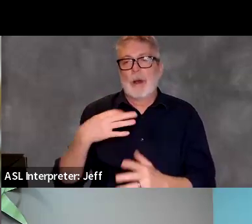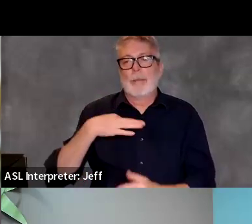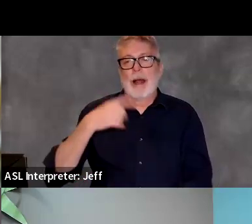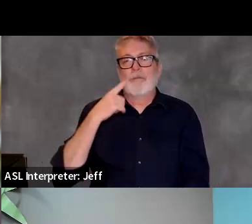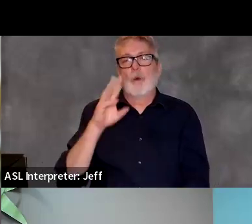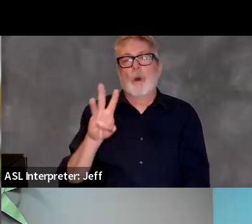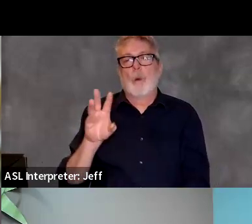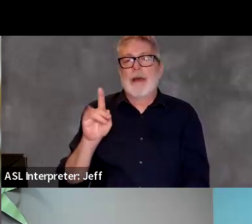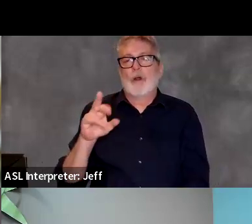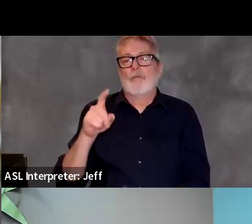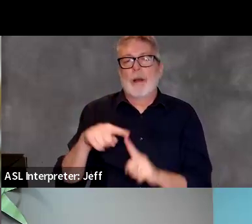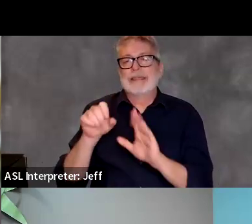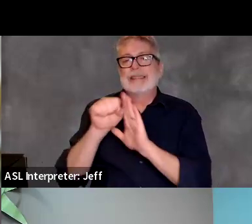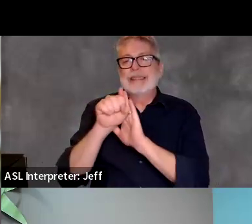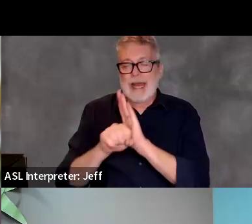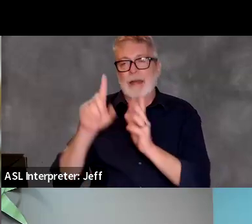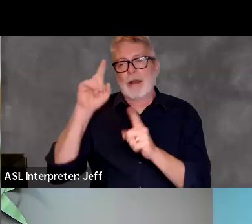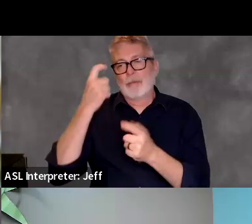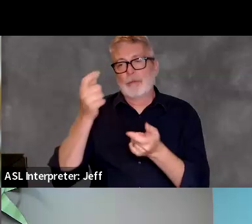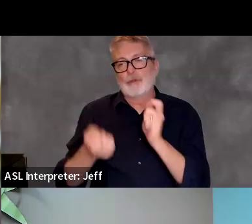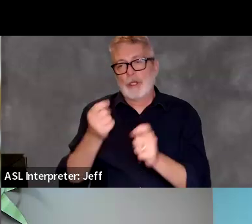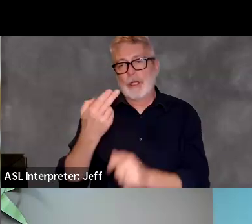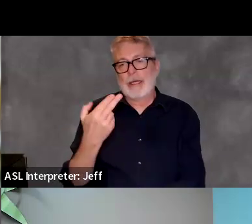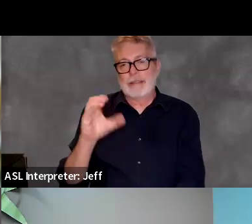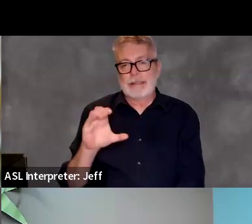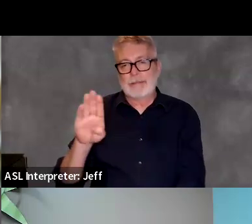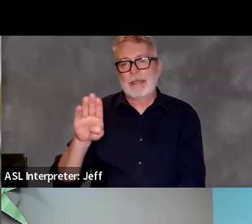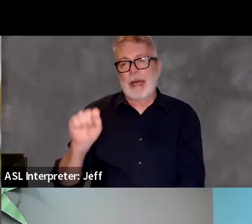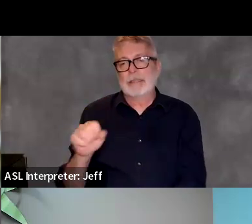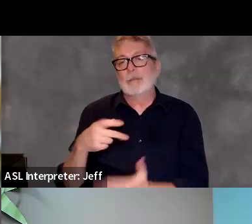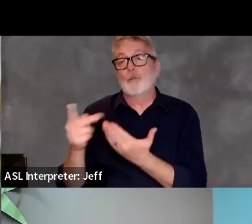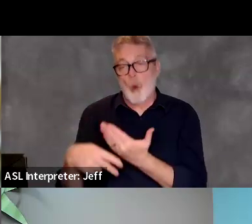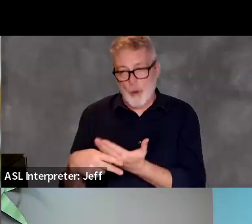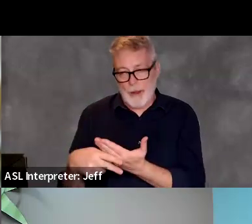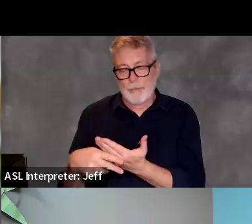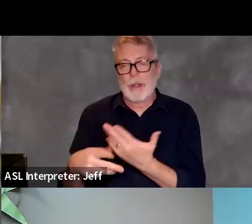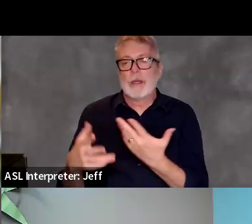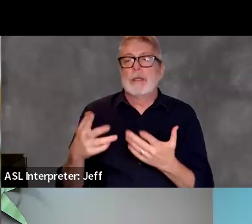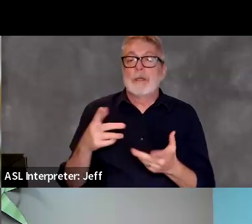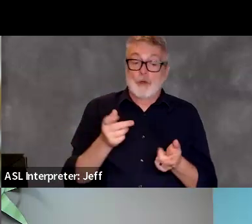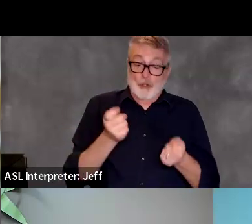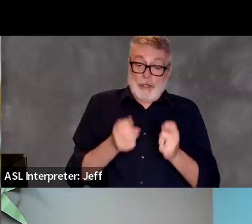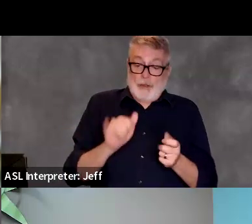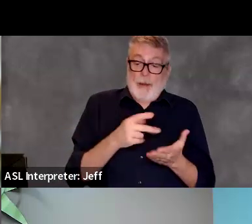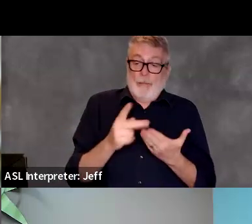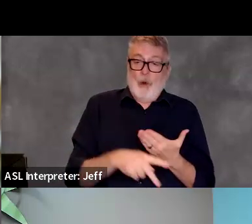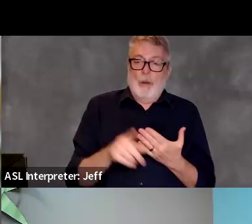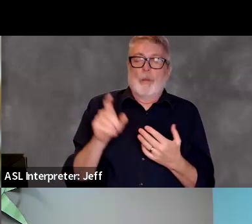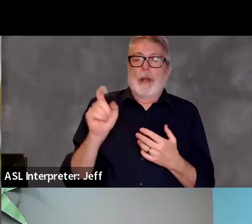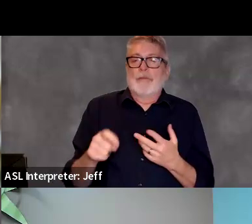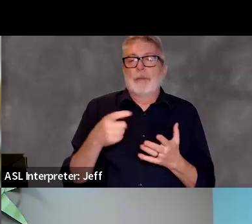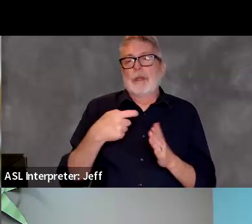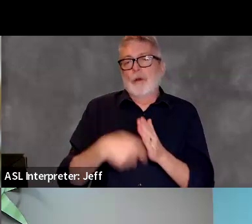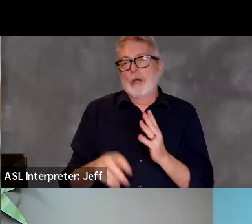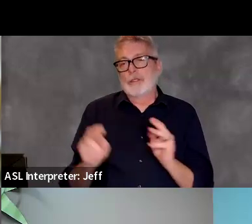federal government to make changes to HCBS programs. So a change to a program would have to be cost